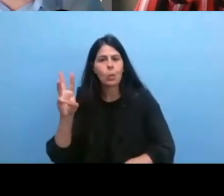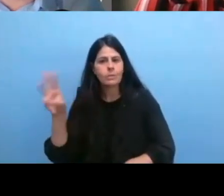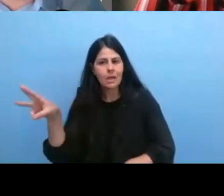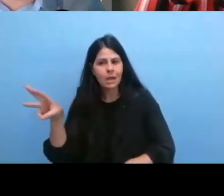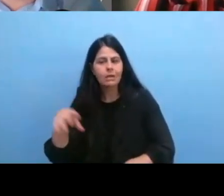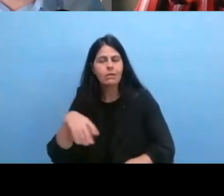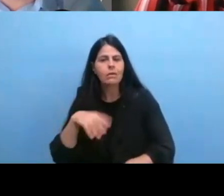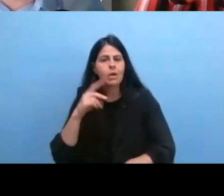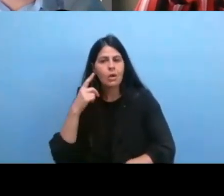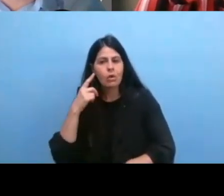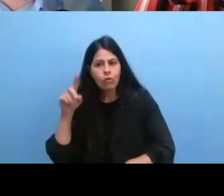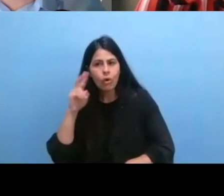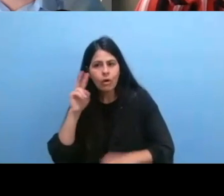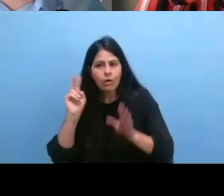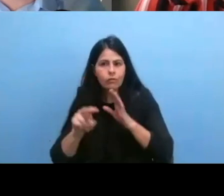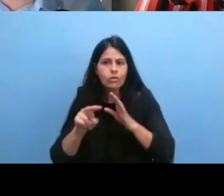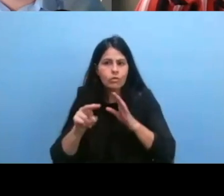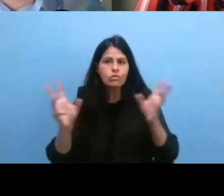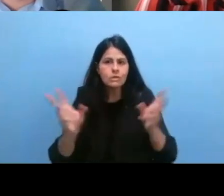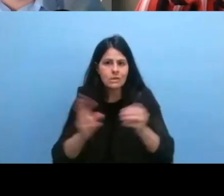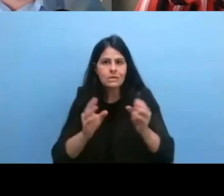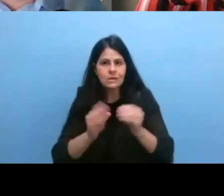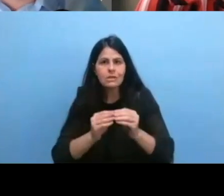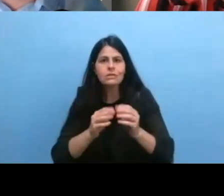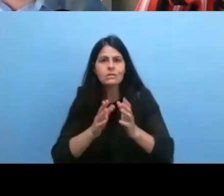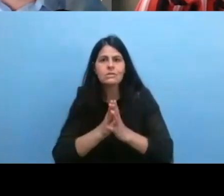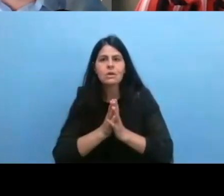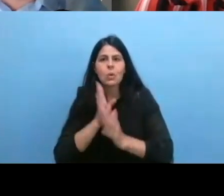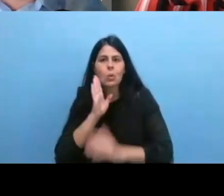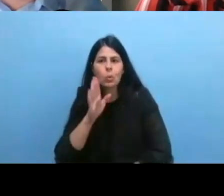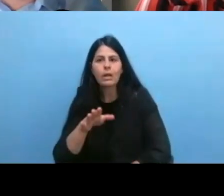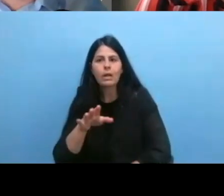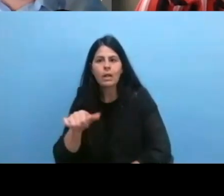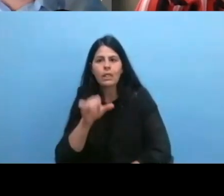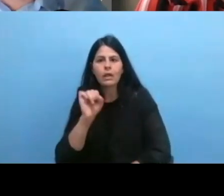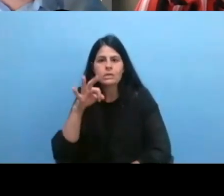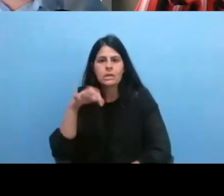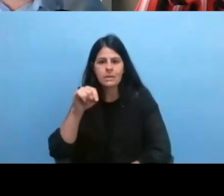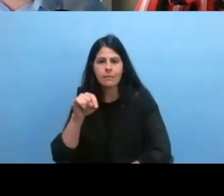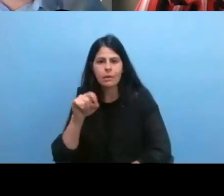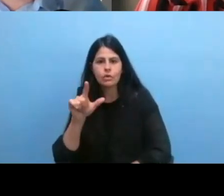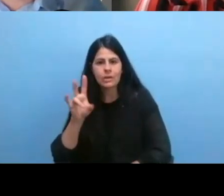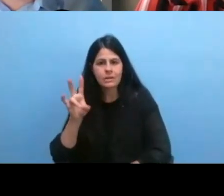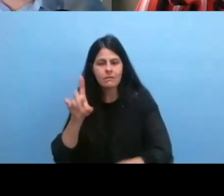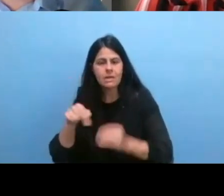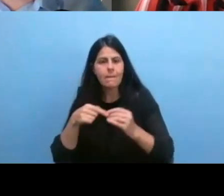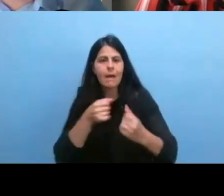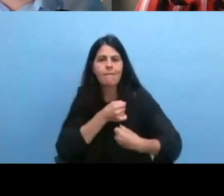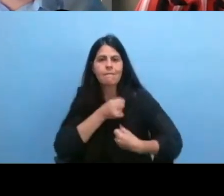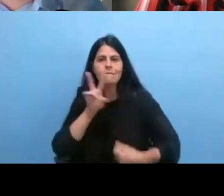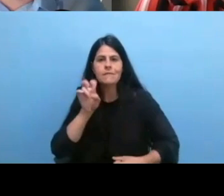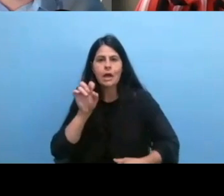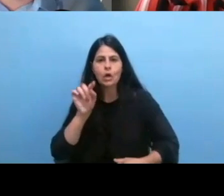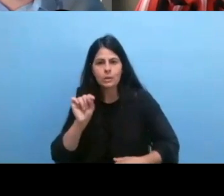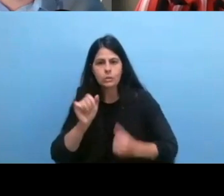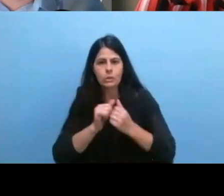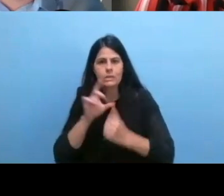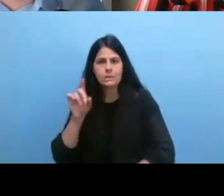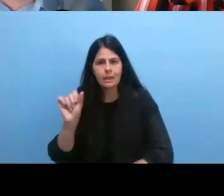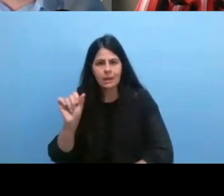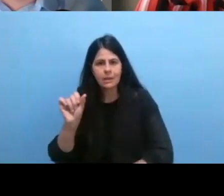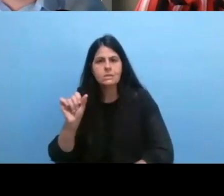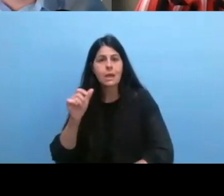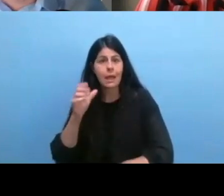do have one coming up on September 27th on veterans with disabilities in employment, and you can sign up for the